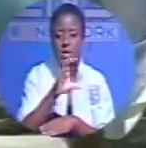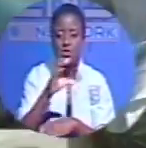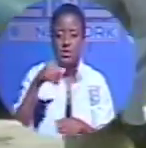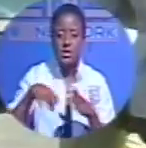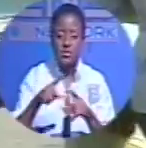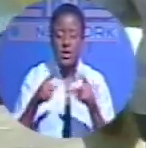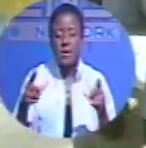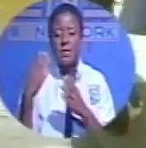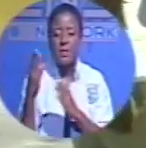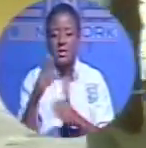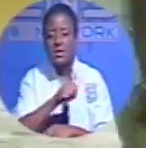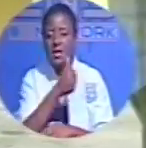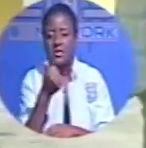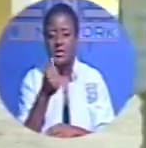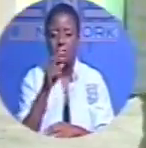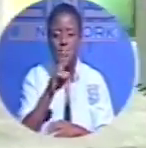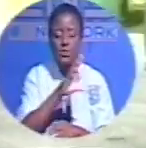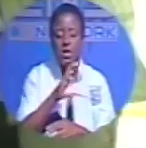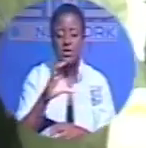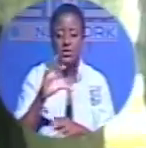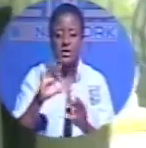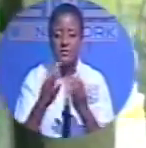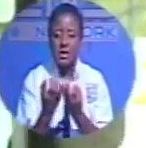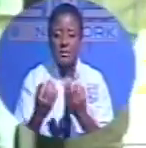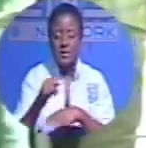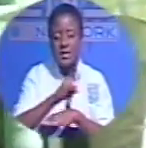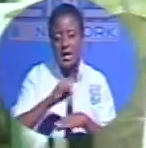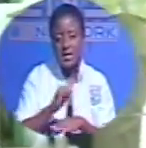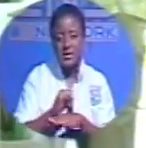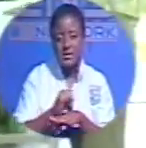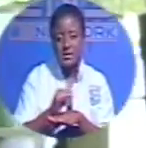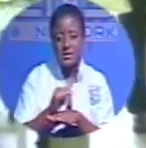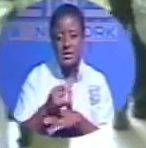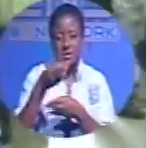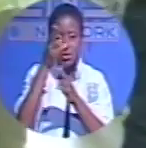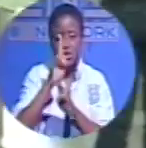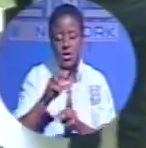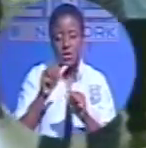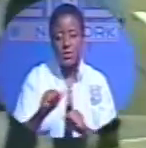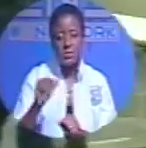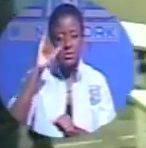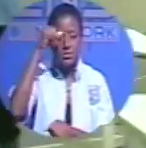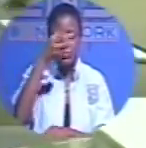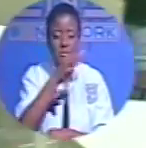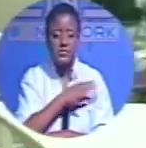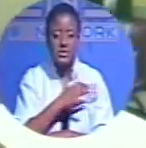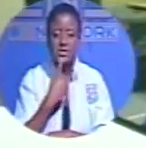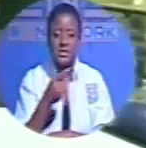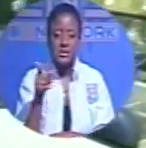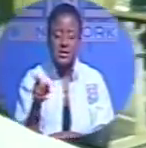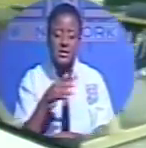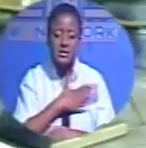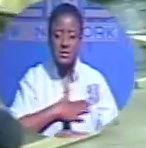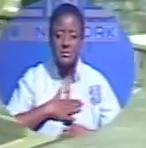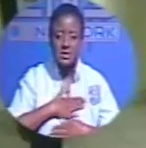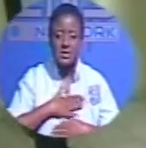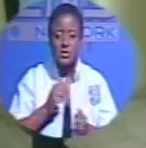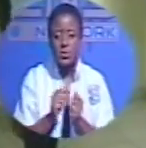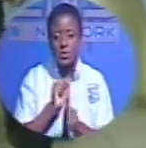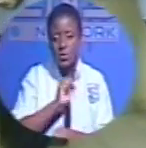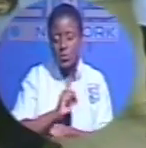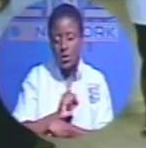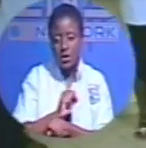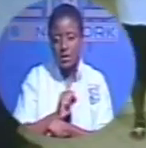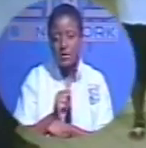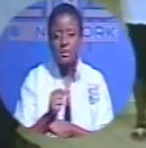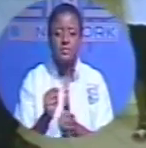Family Islands. Minister of Education, Science and Technology, the Honorable Jerome Fitzgerald, says he is pleased with the work being done so far.